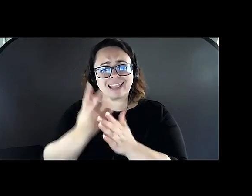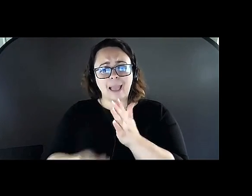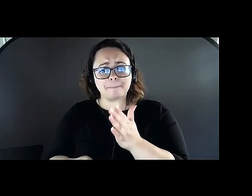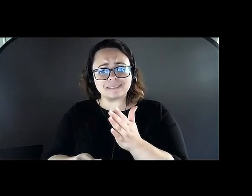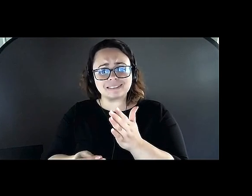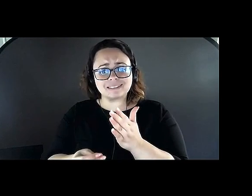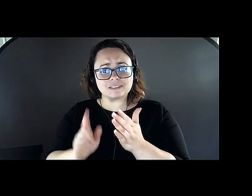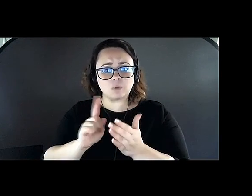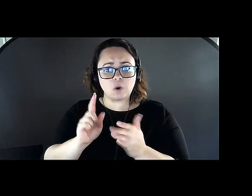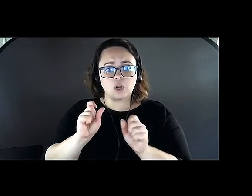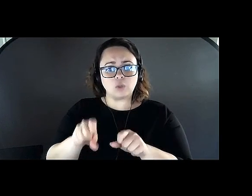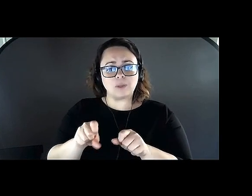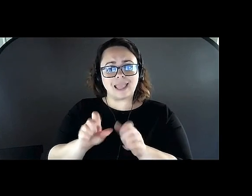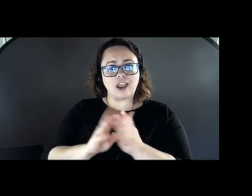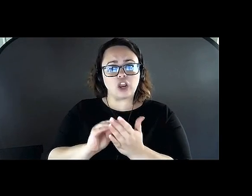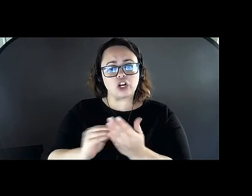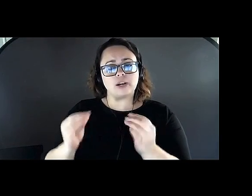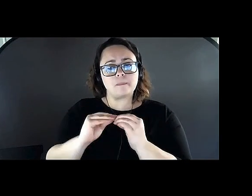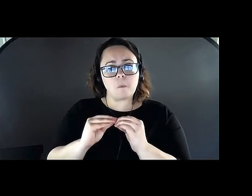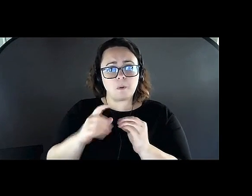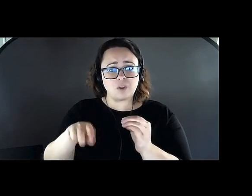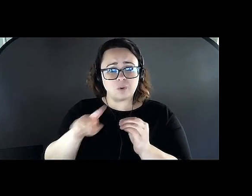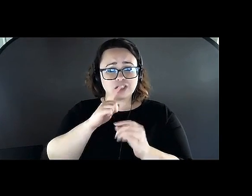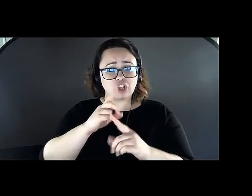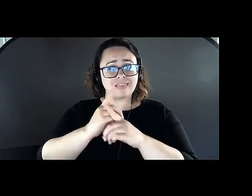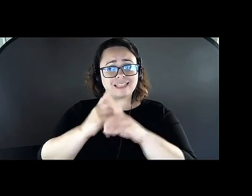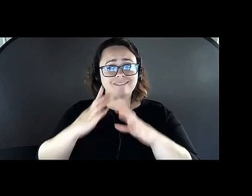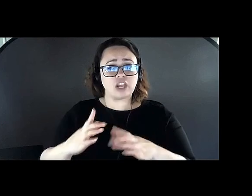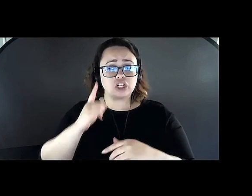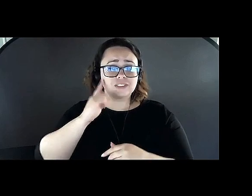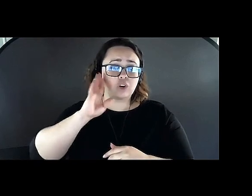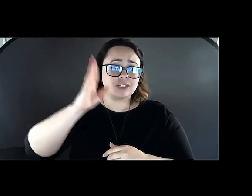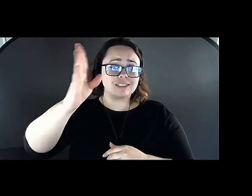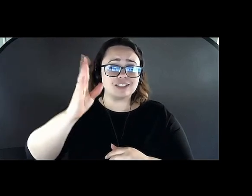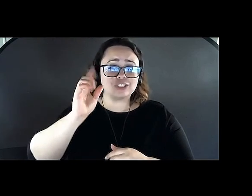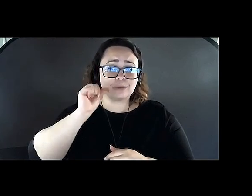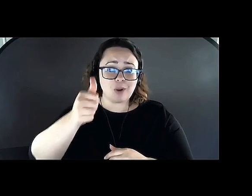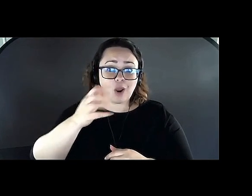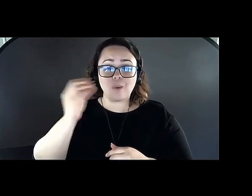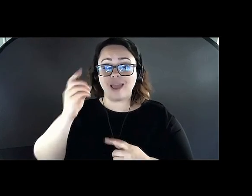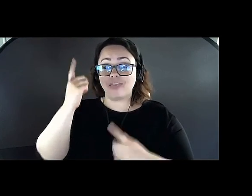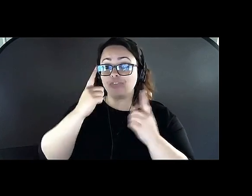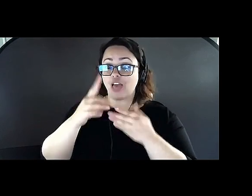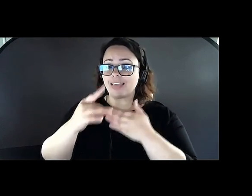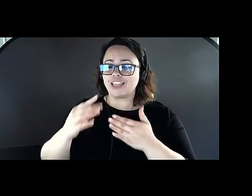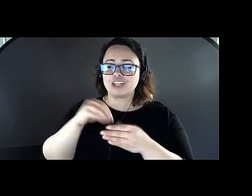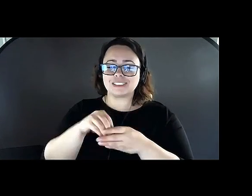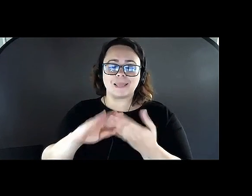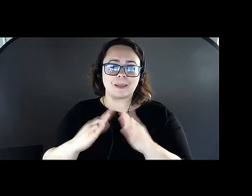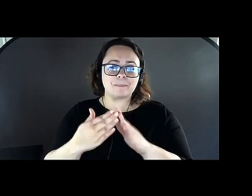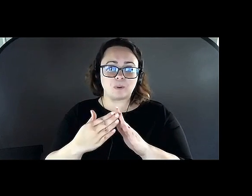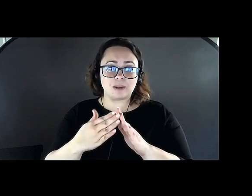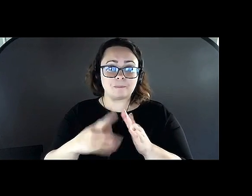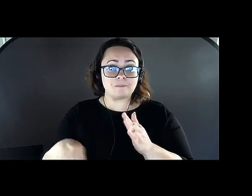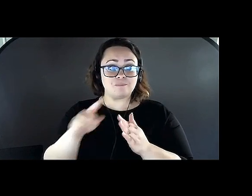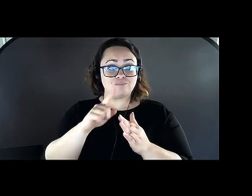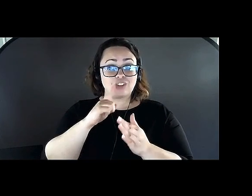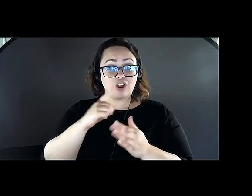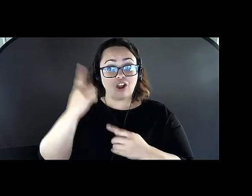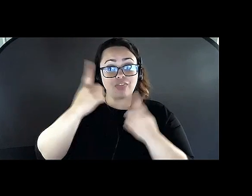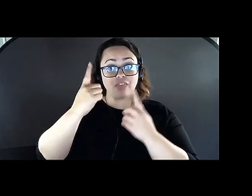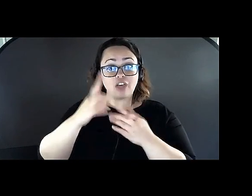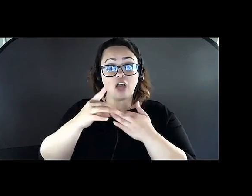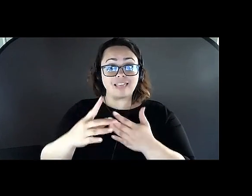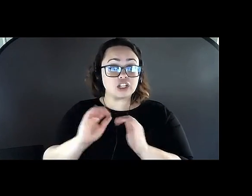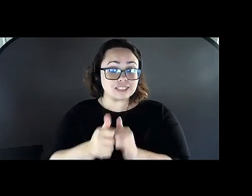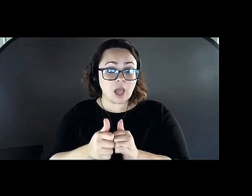and build upon. You guys are the defenders of tomorrow and thought leaders in our community. You guys are the thought leaders